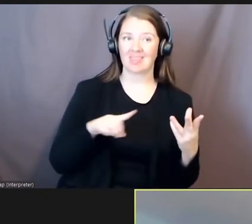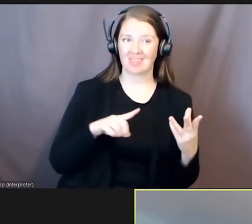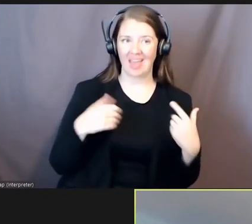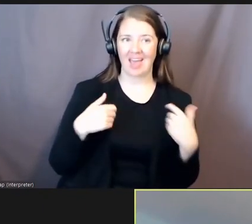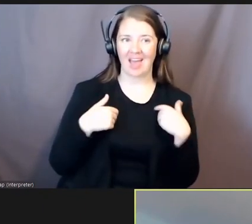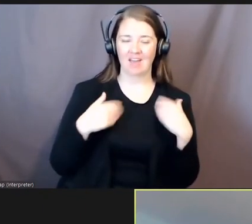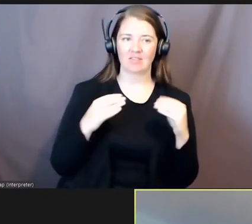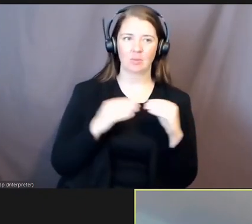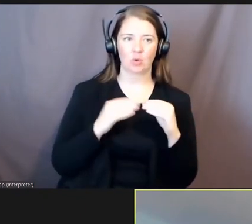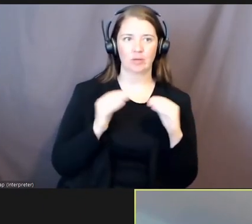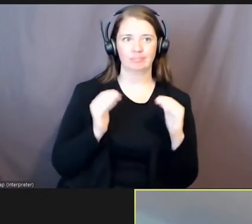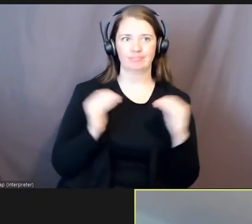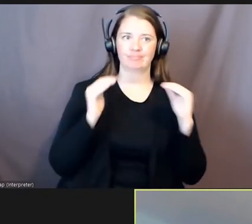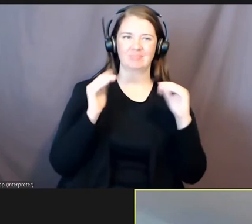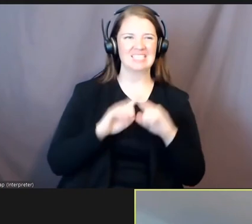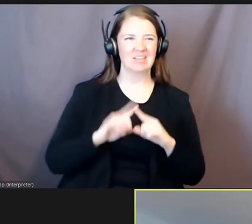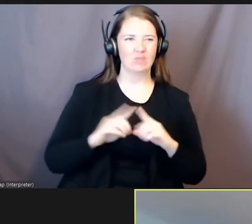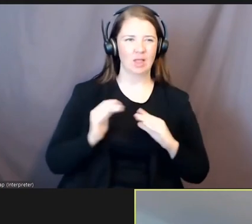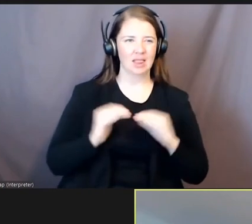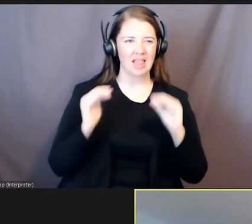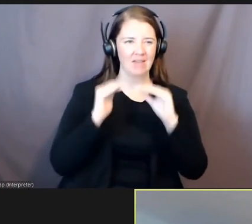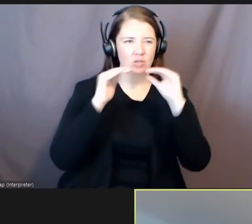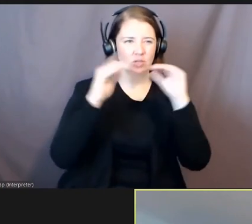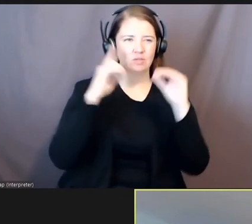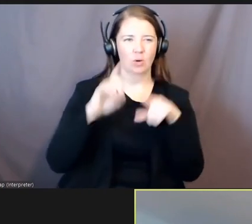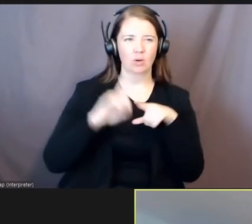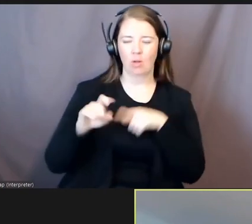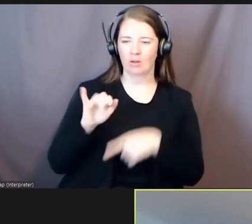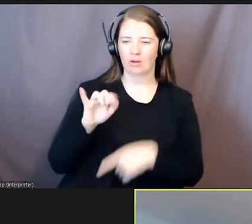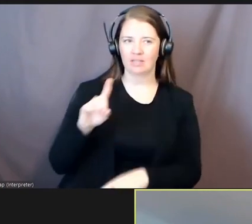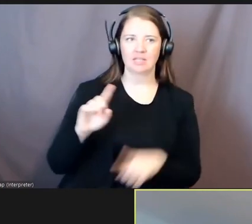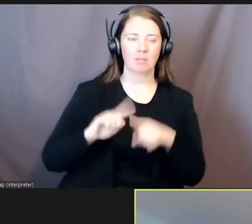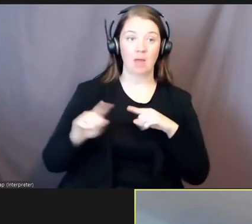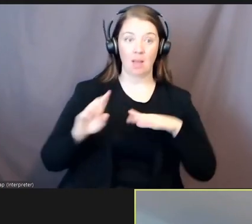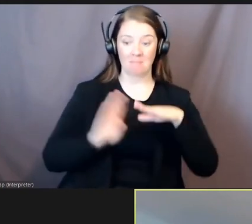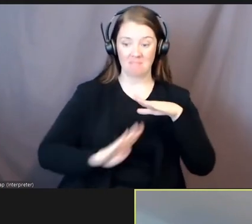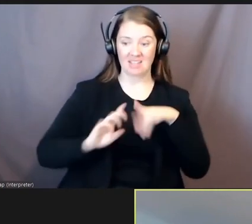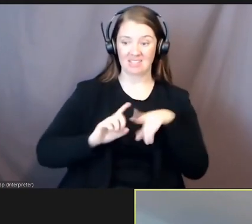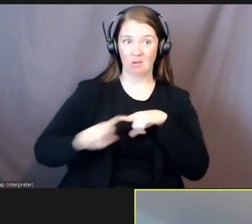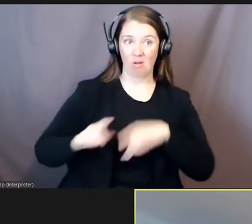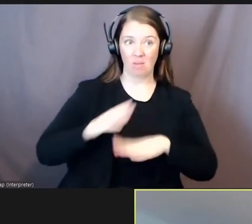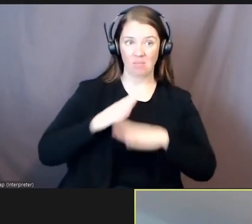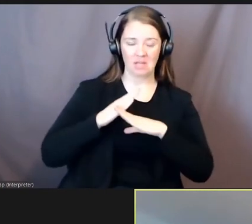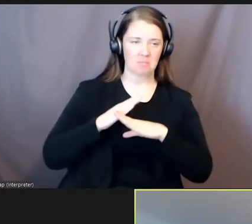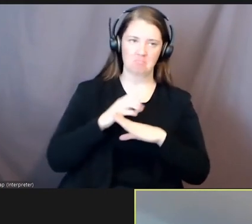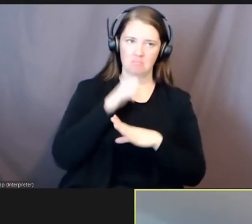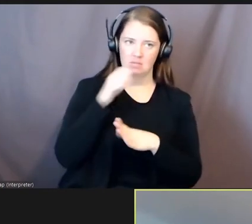of caller ID or something, but just the basic call blocking services do not cost extra.